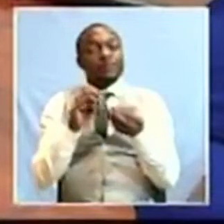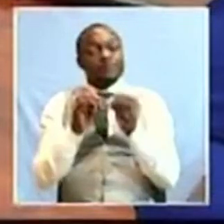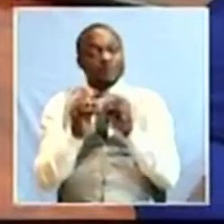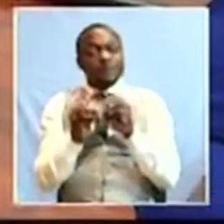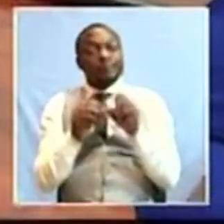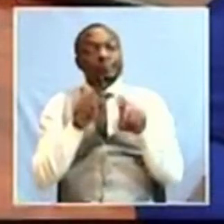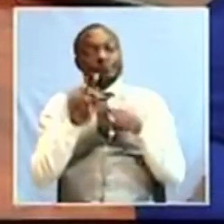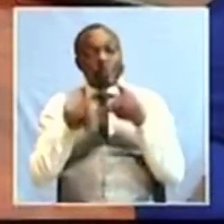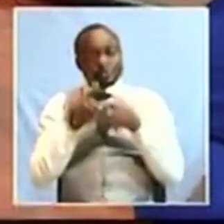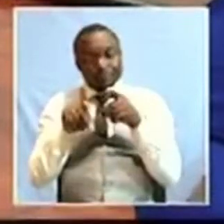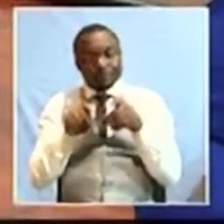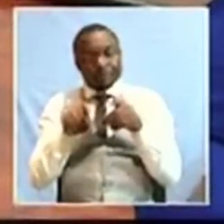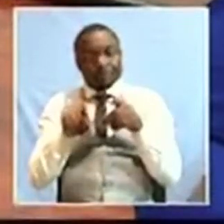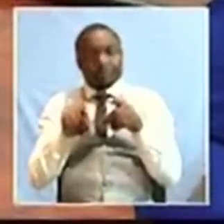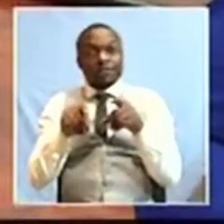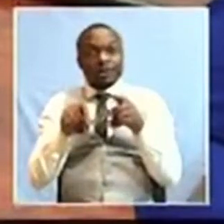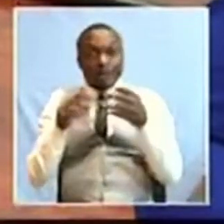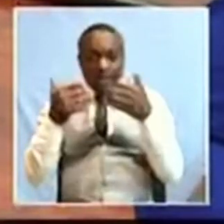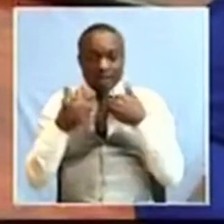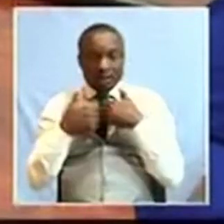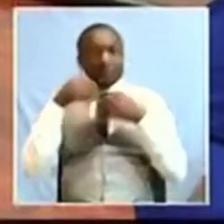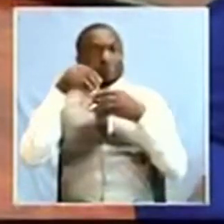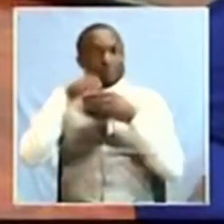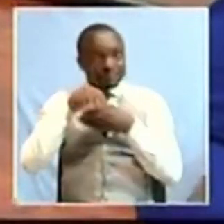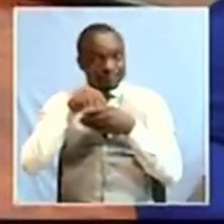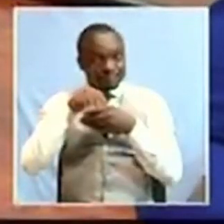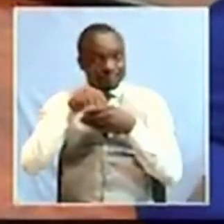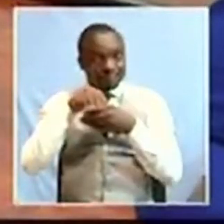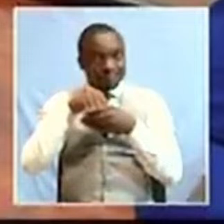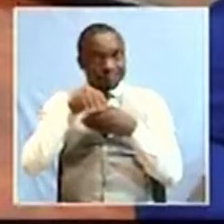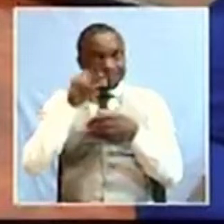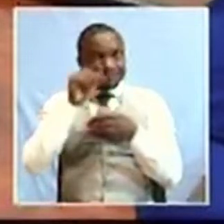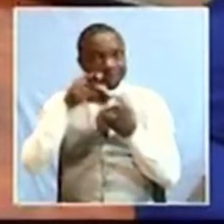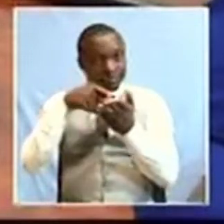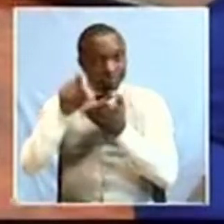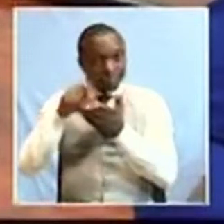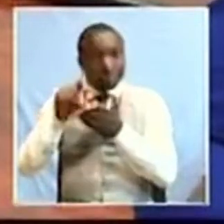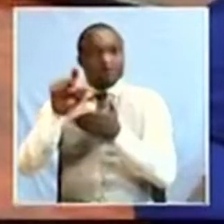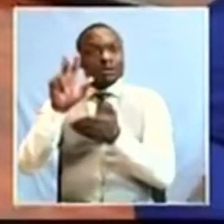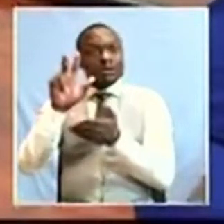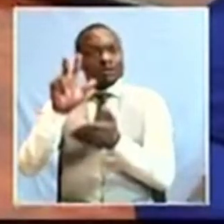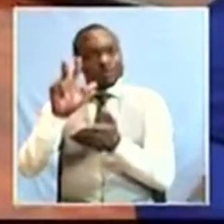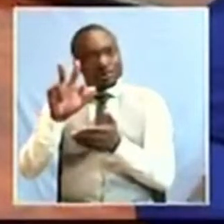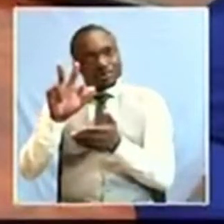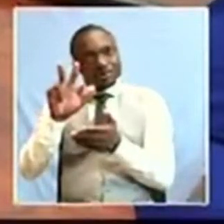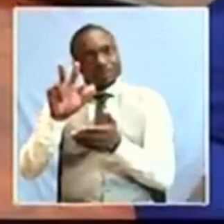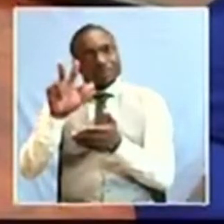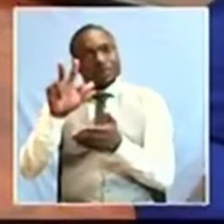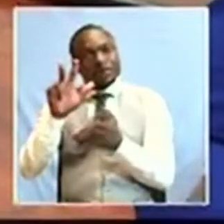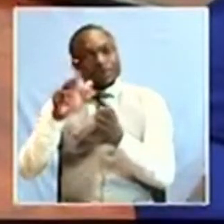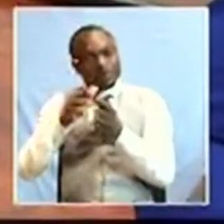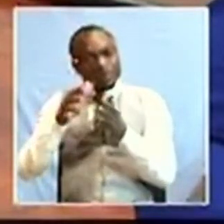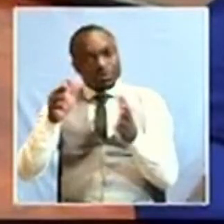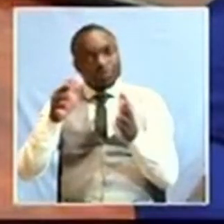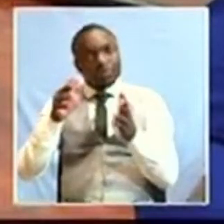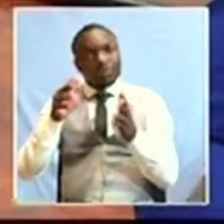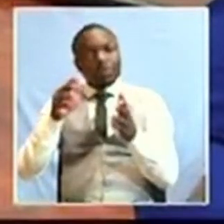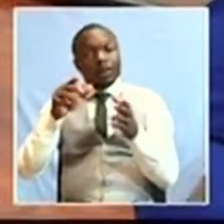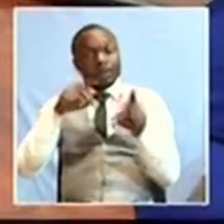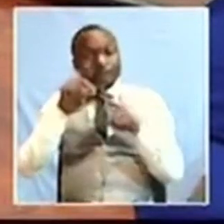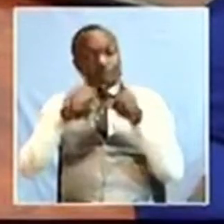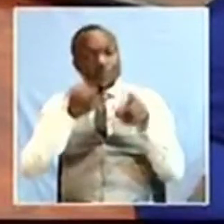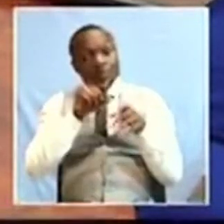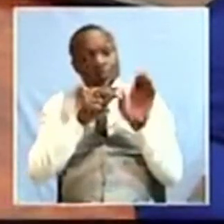fee was only payable once a bus picks 3 or more passengers. This